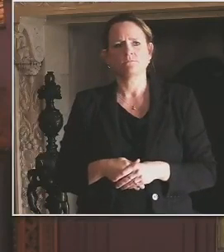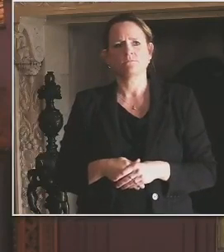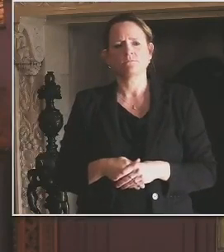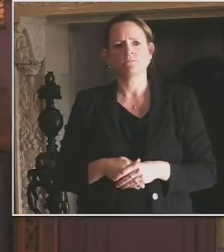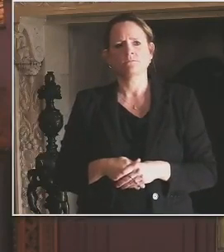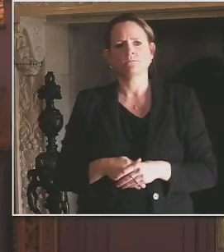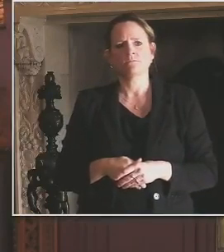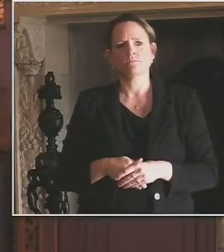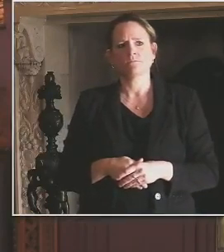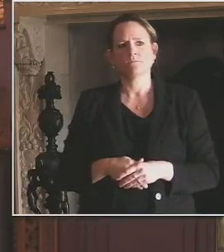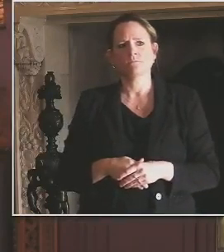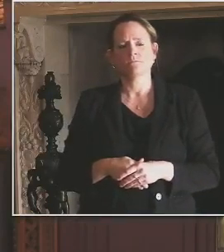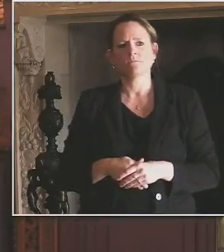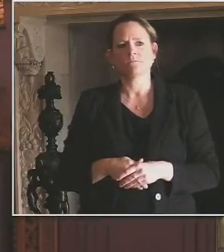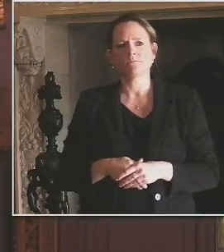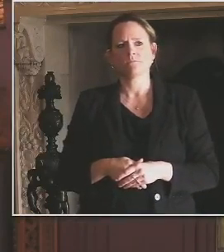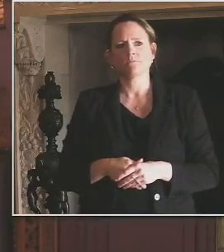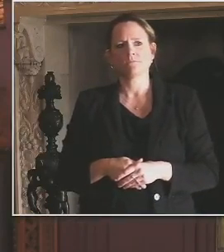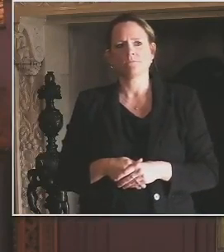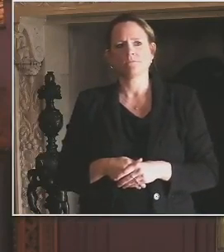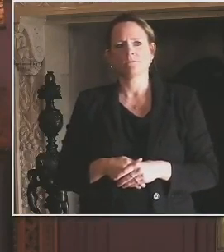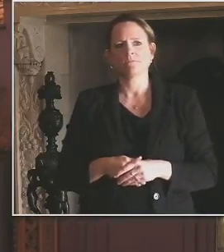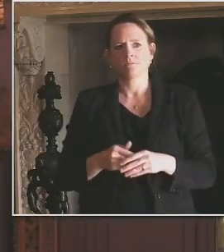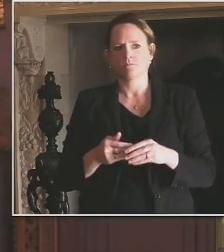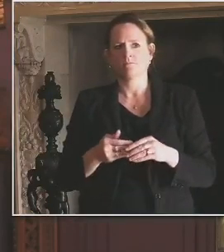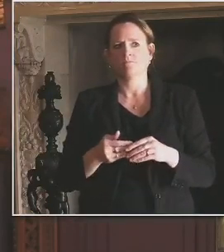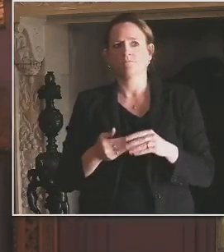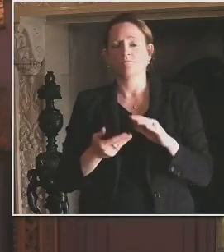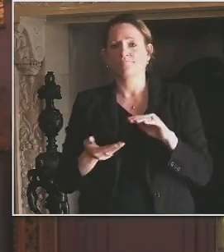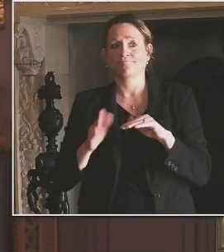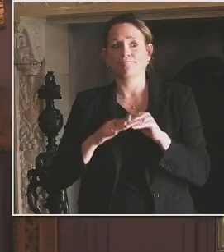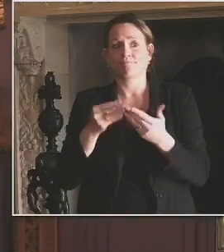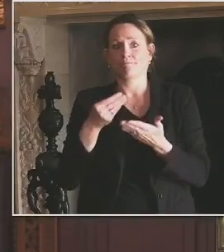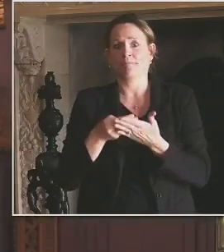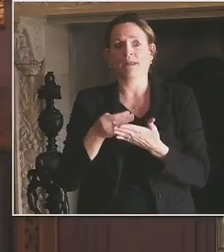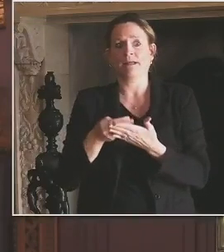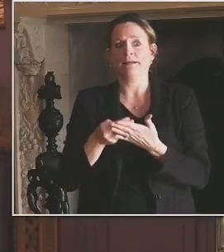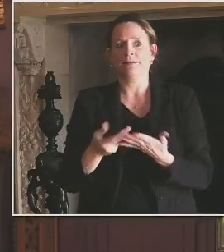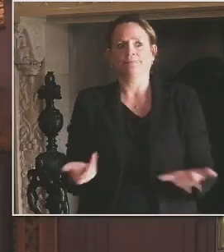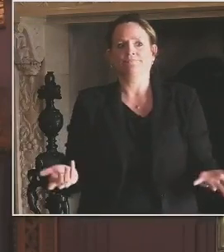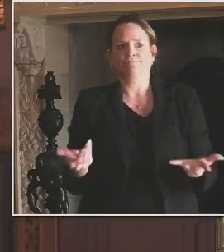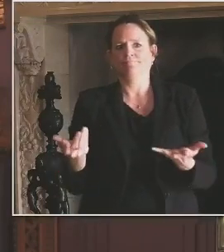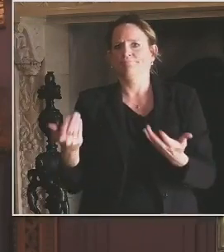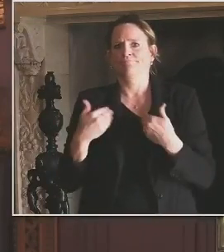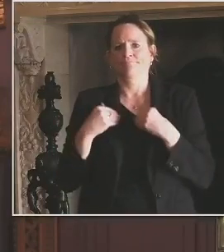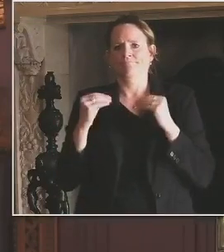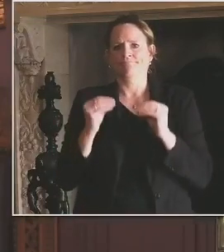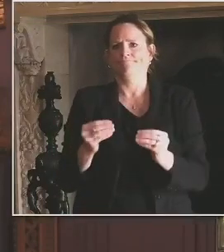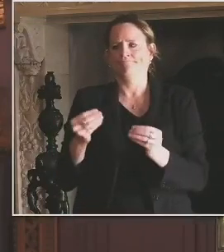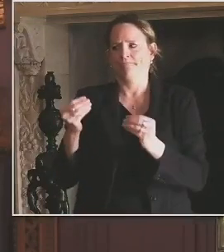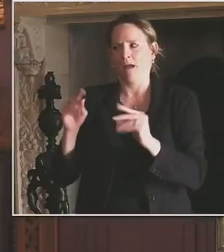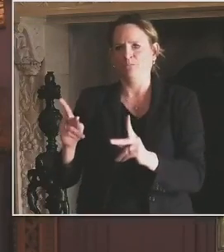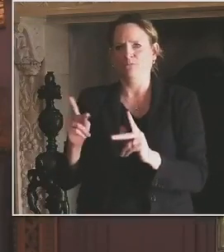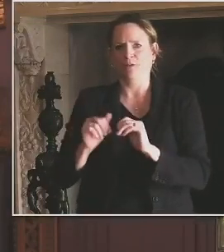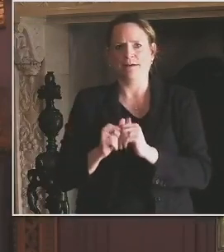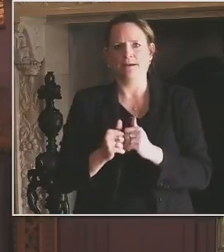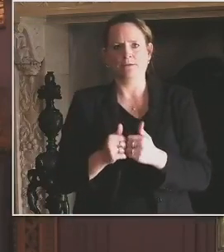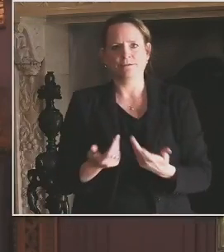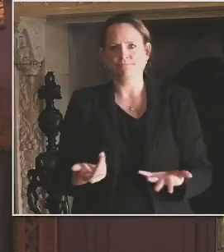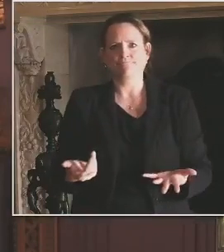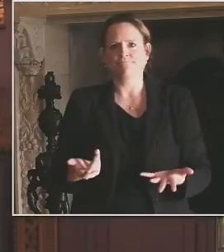To go above any increase of that, I would say there's very little chance because our revenue